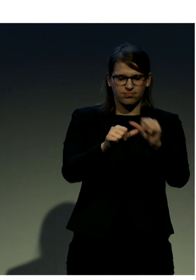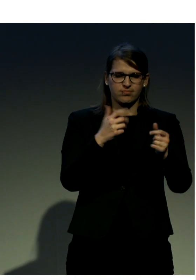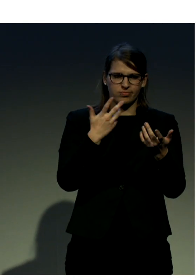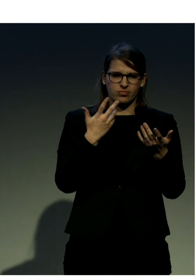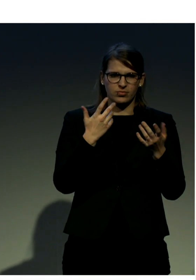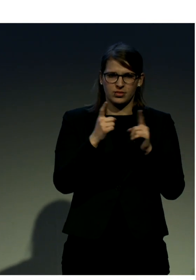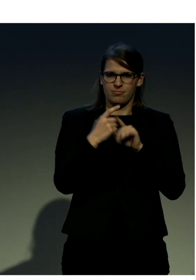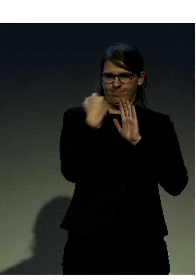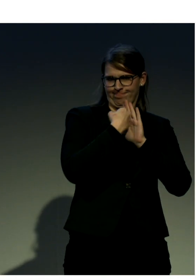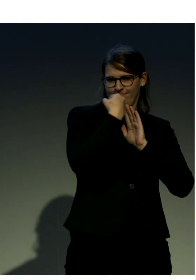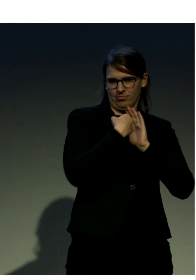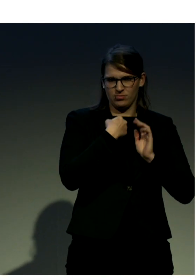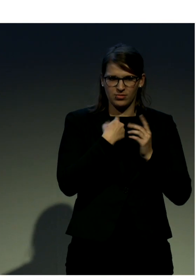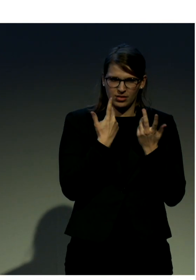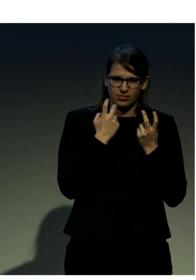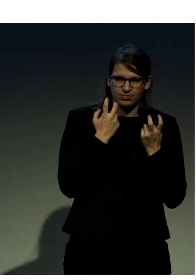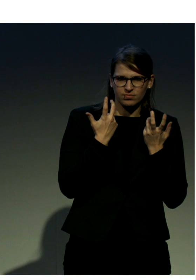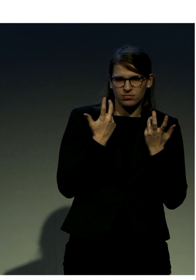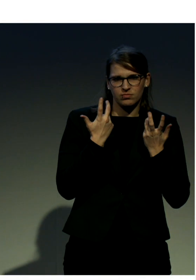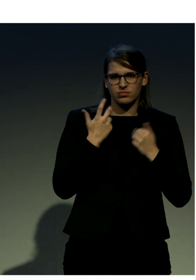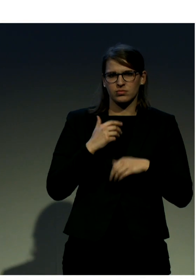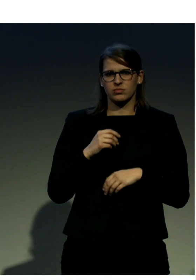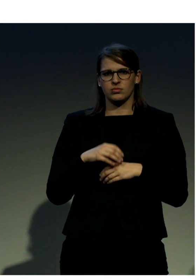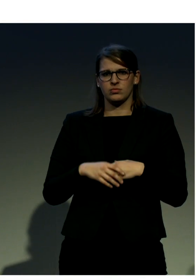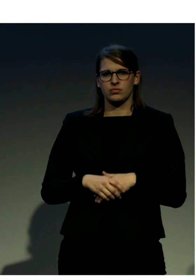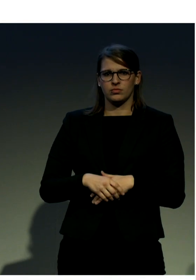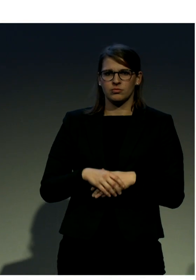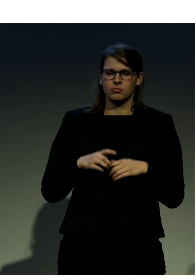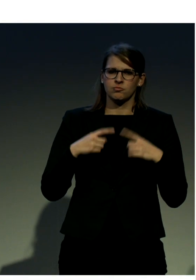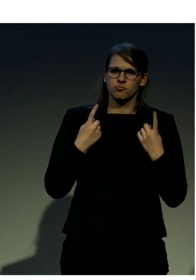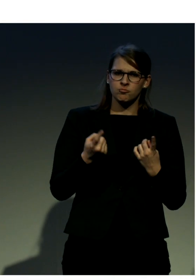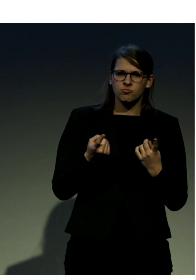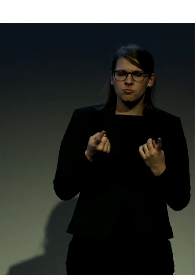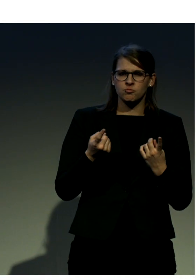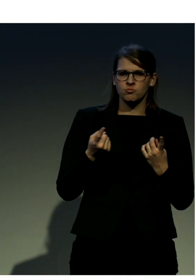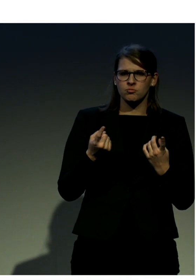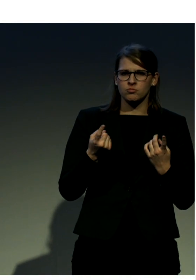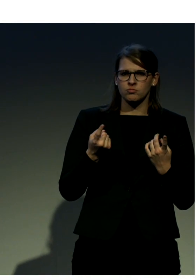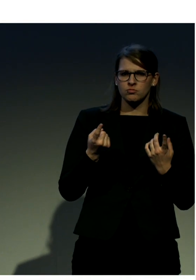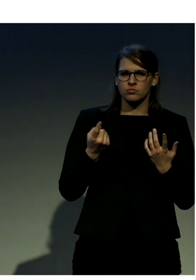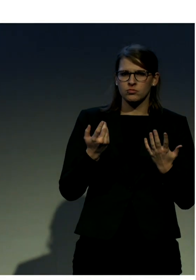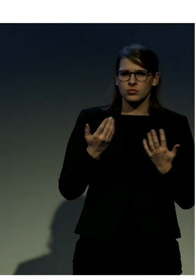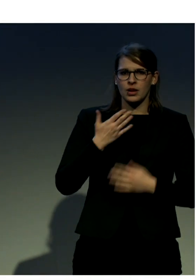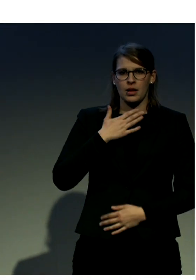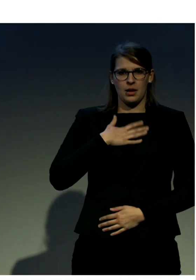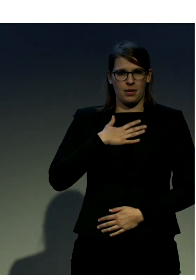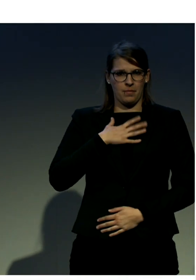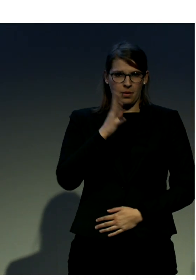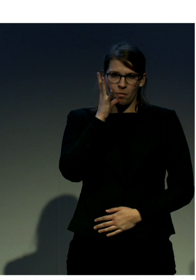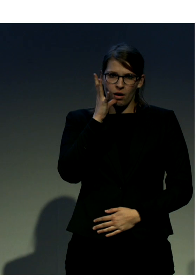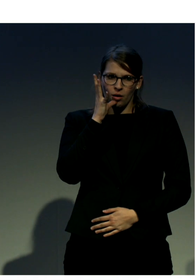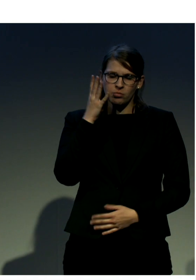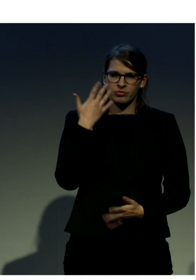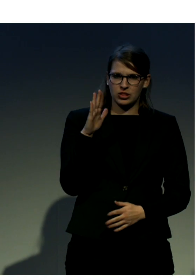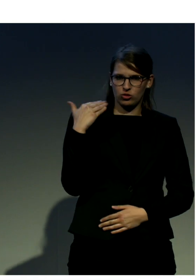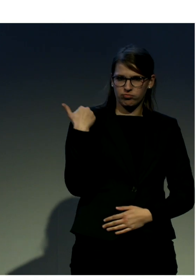to, no, my mother says I cannot be married to a disabled woman. And you